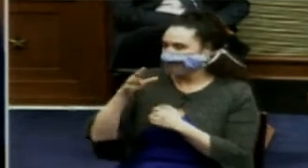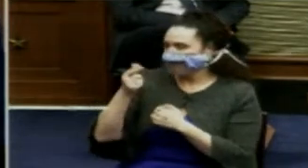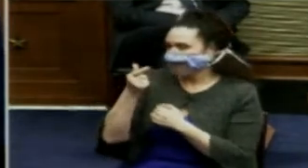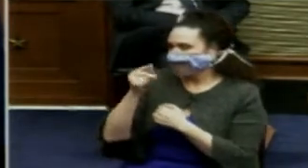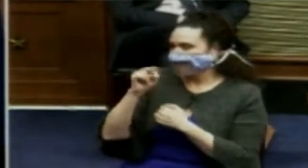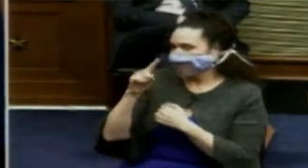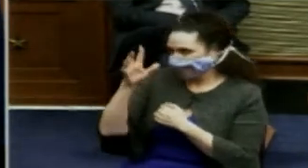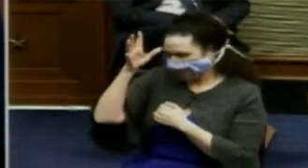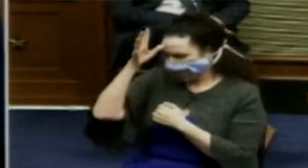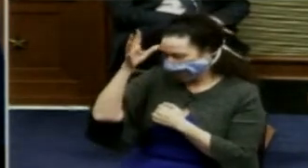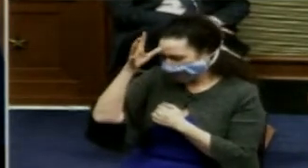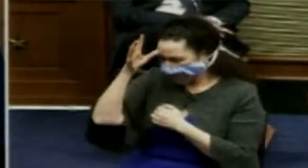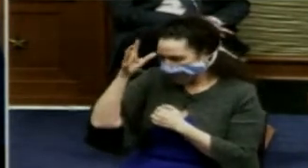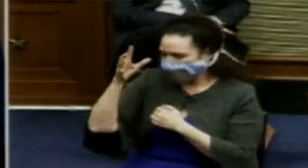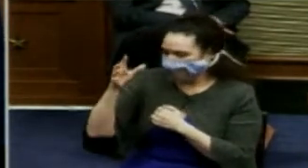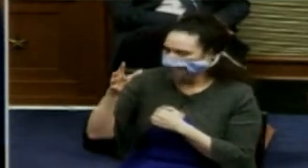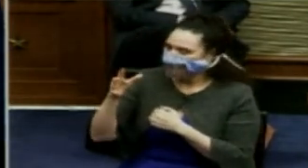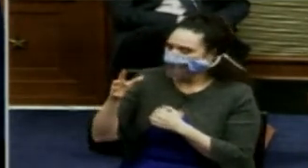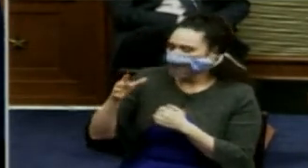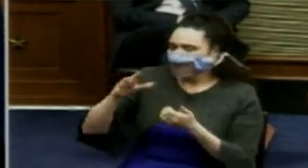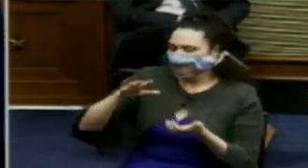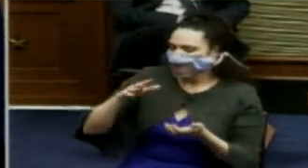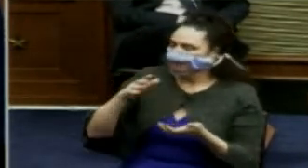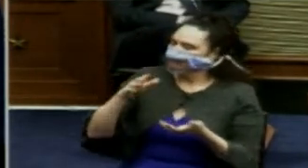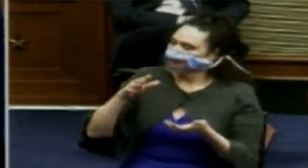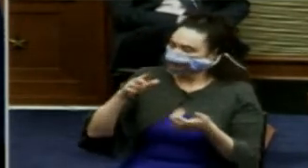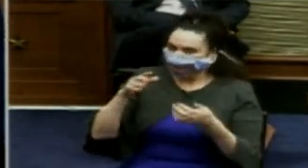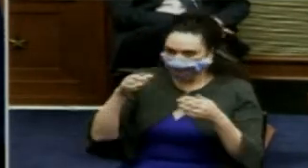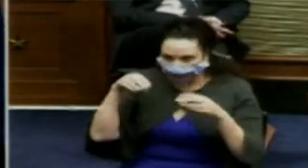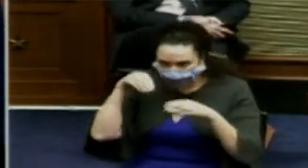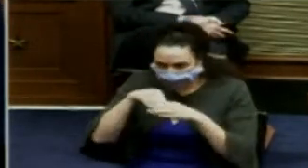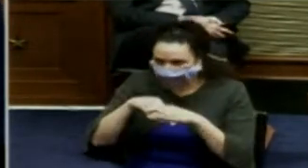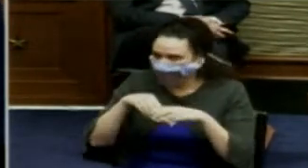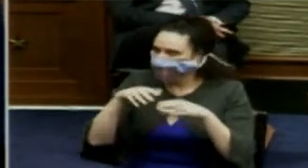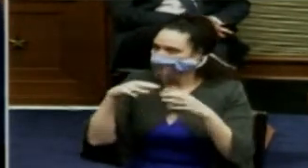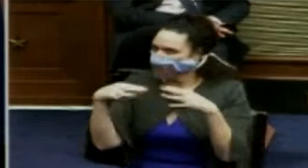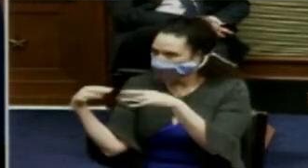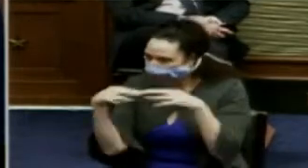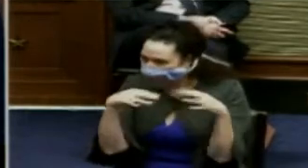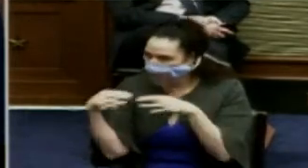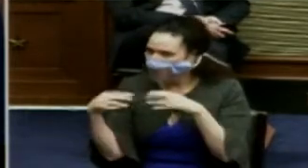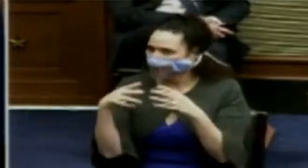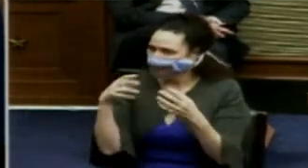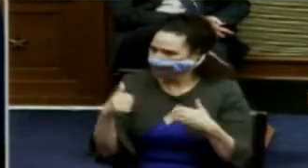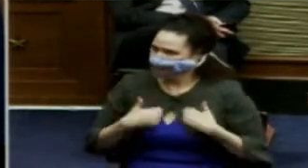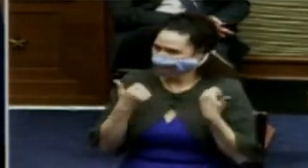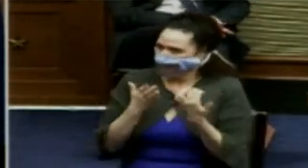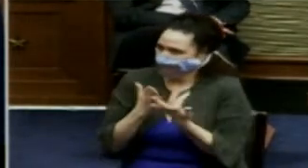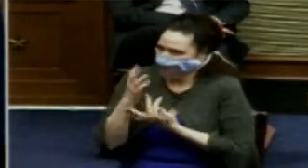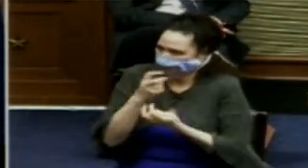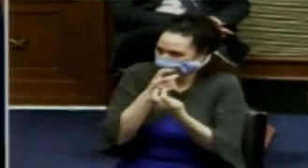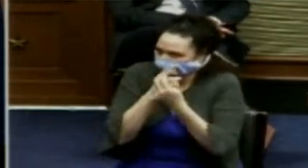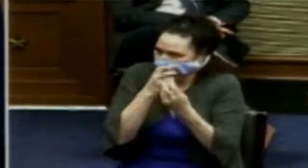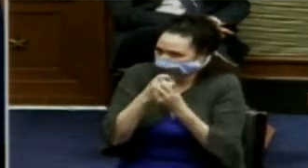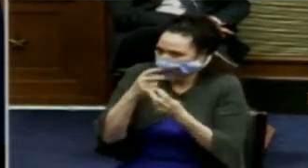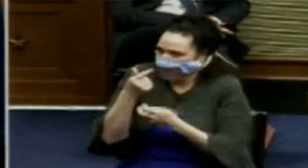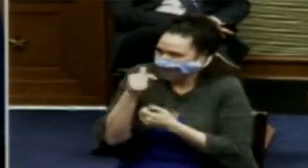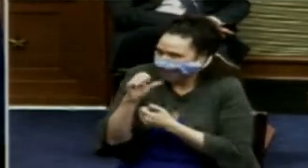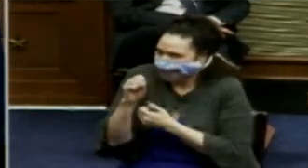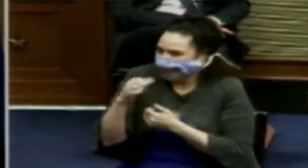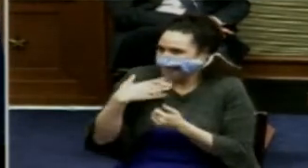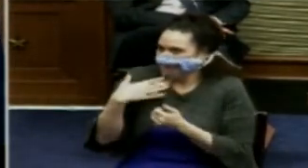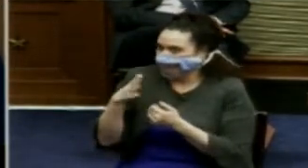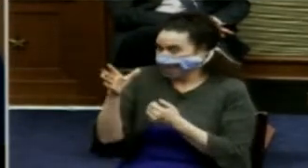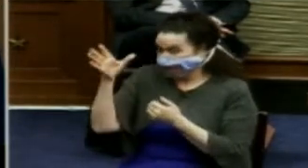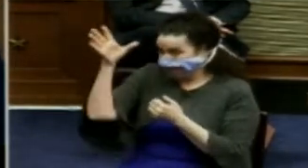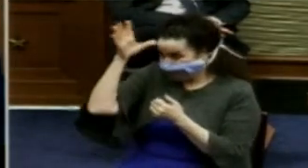and survived the horrors of poison gas in World War I. My father, Harry Wingo Sr., served 35 years in the Army and